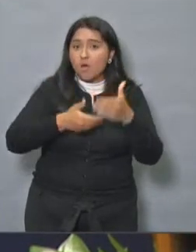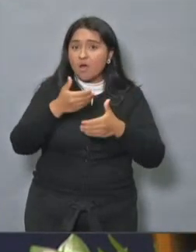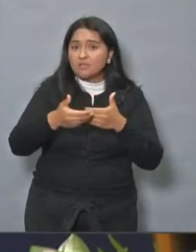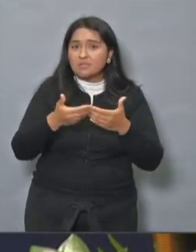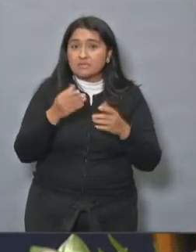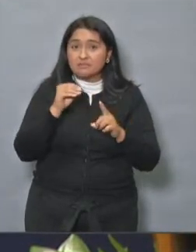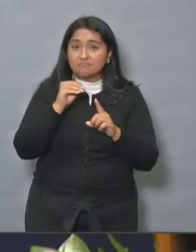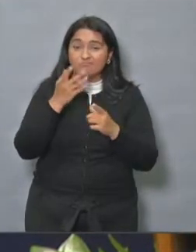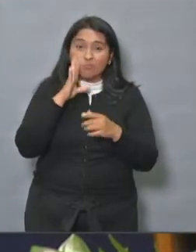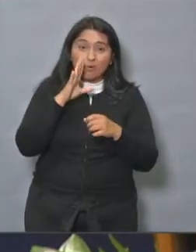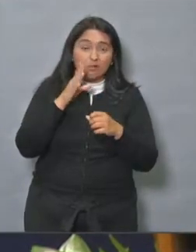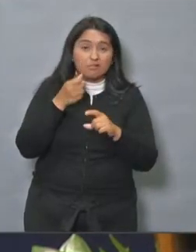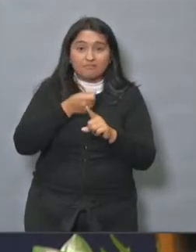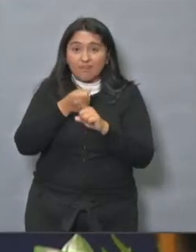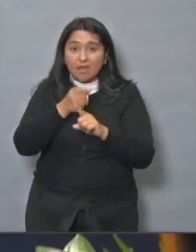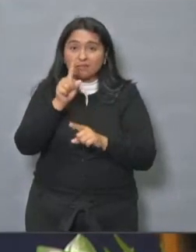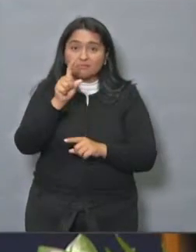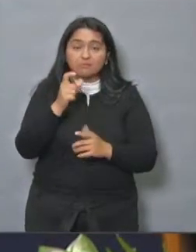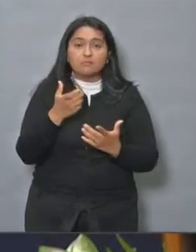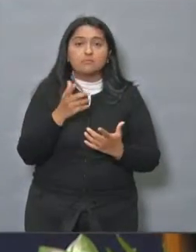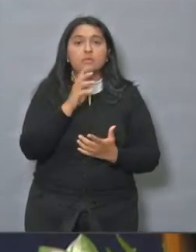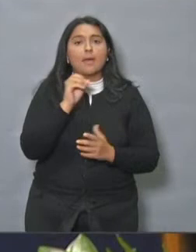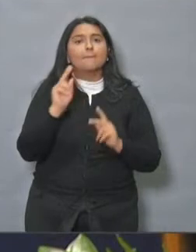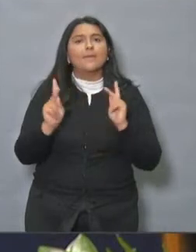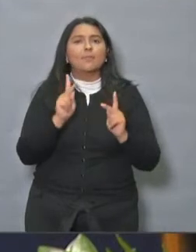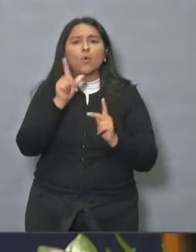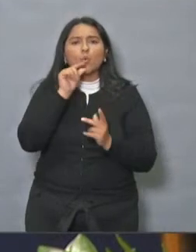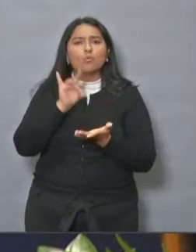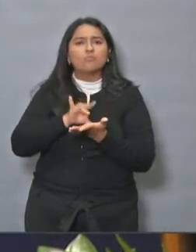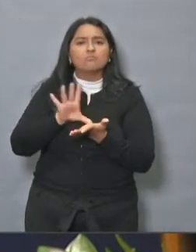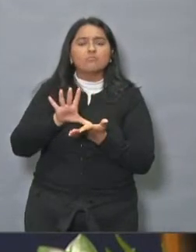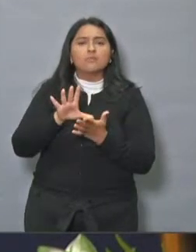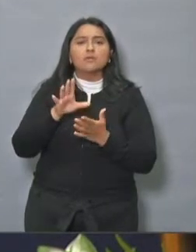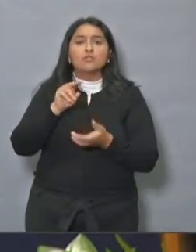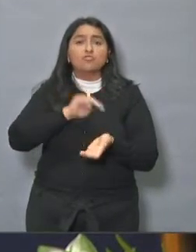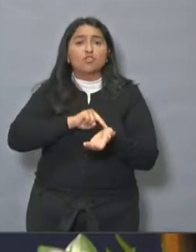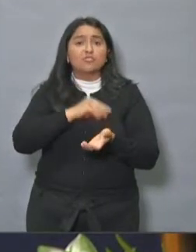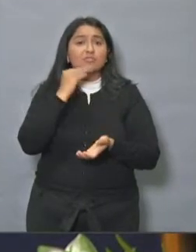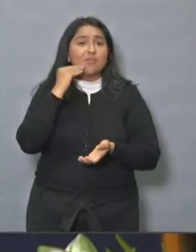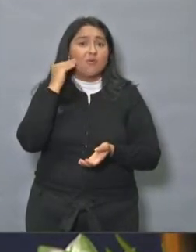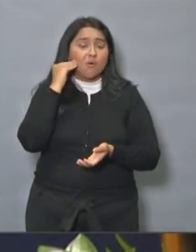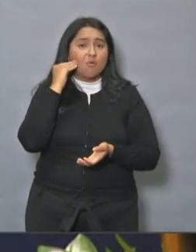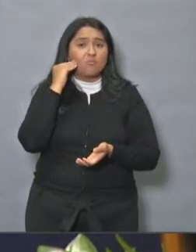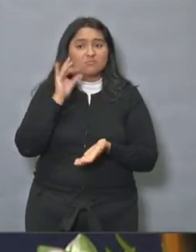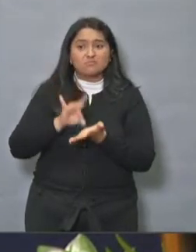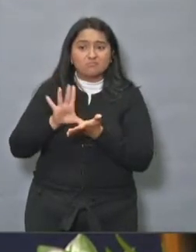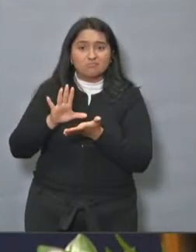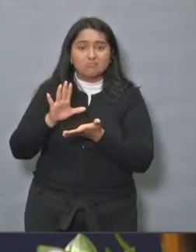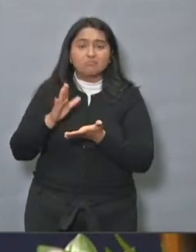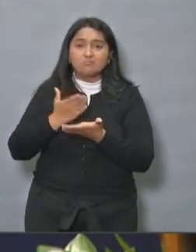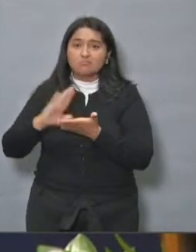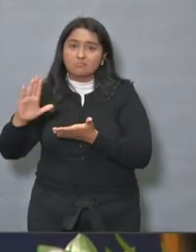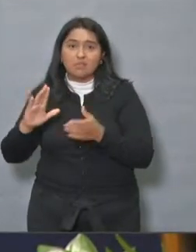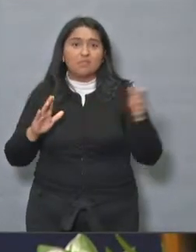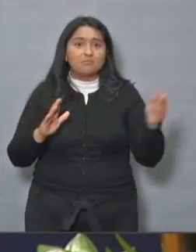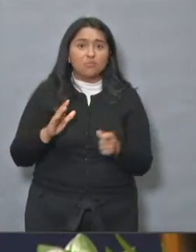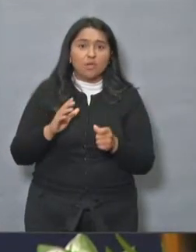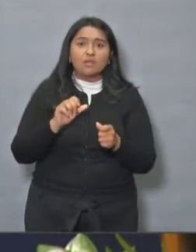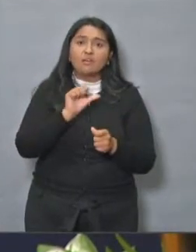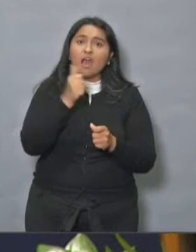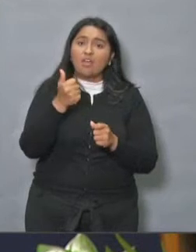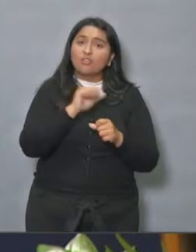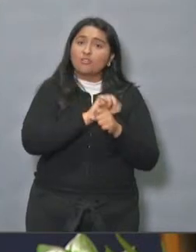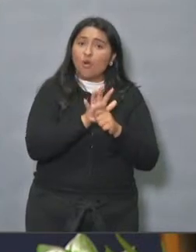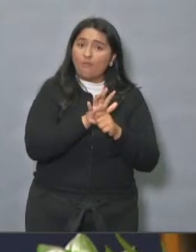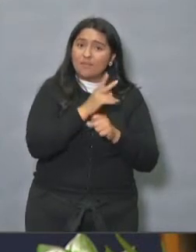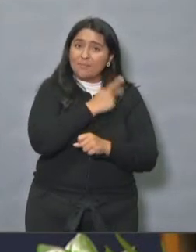following the New York Times article on people getting kicked out of nursing homes to make way for more lucrative COVID patients, including facilities here in LA